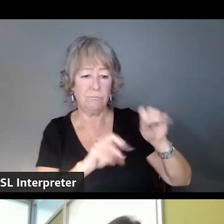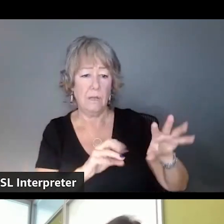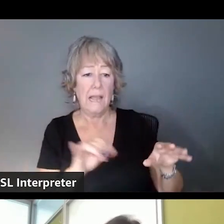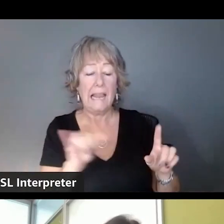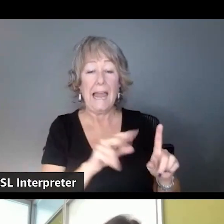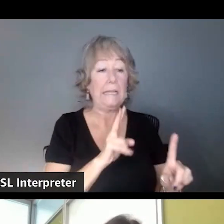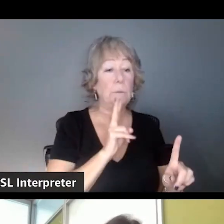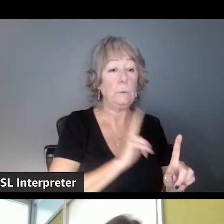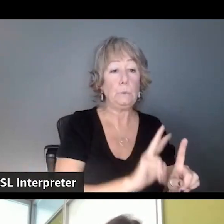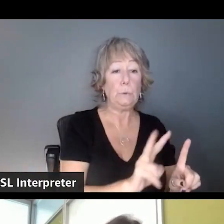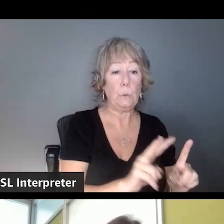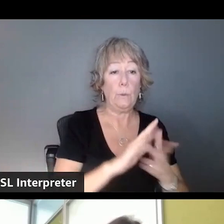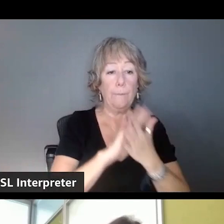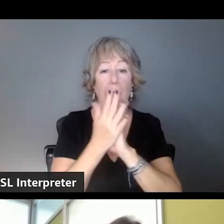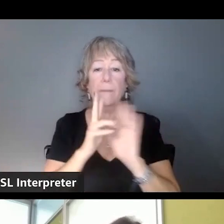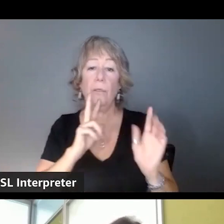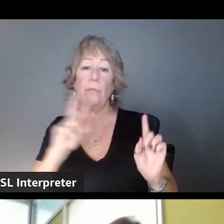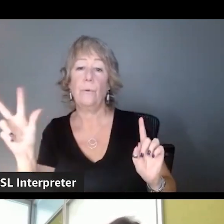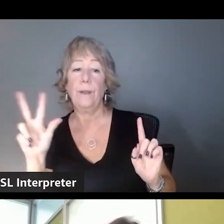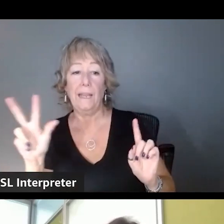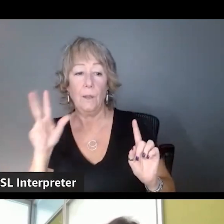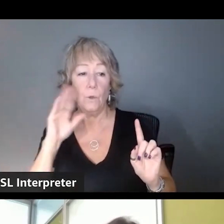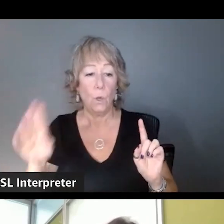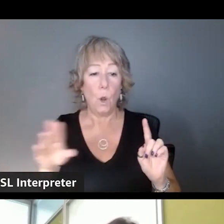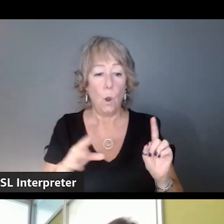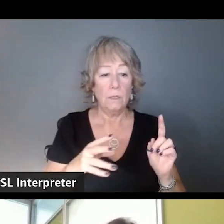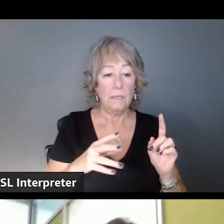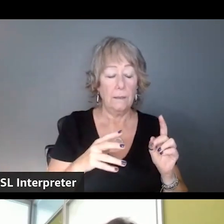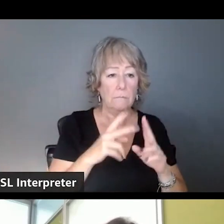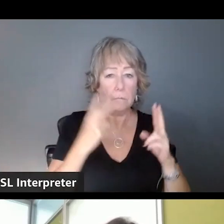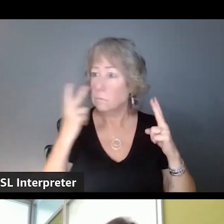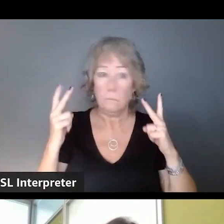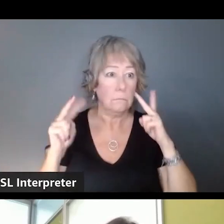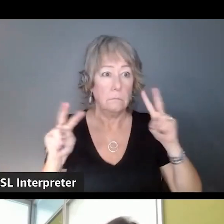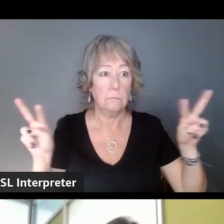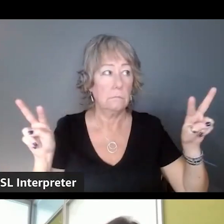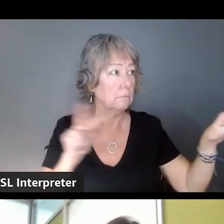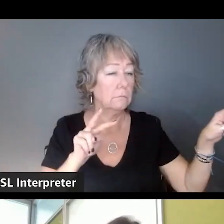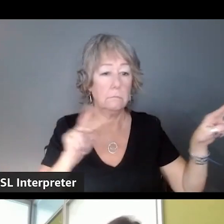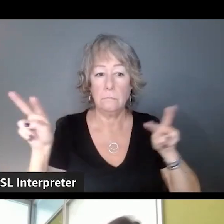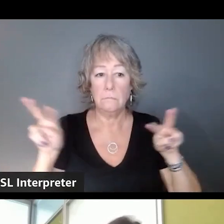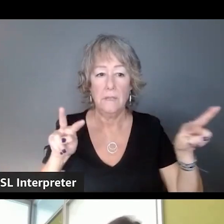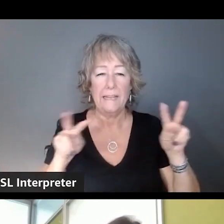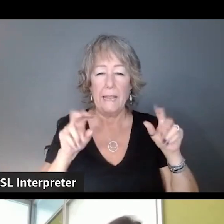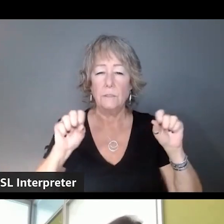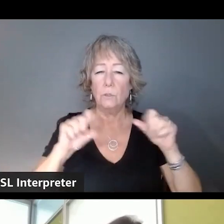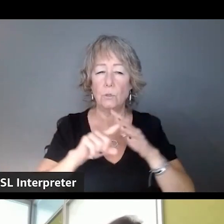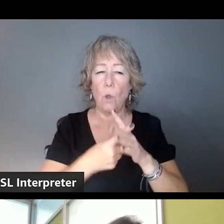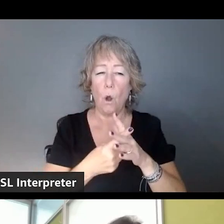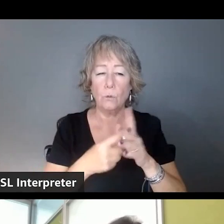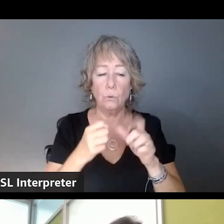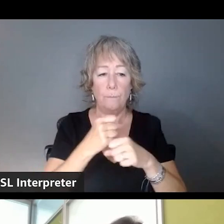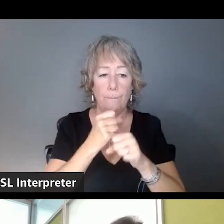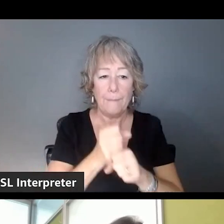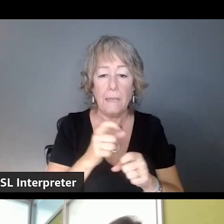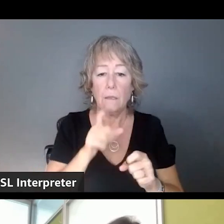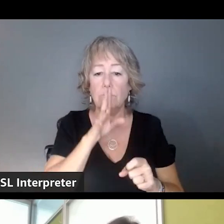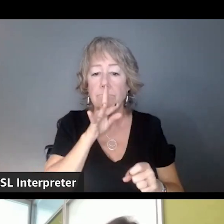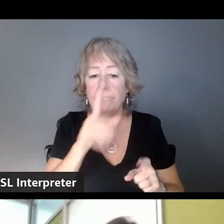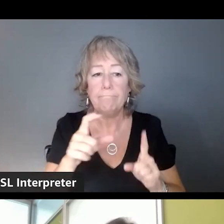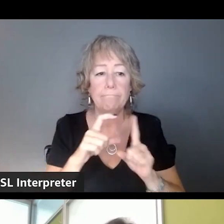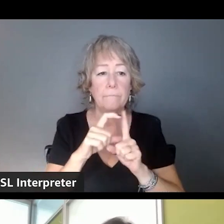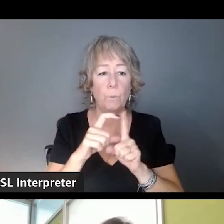growing into a 3-year-old that is suddenly like seeing things that are happening, and suddenly it can start forming words, and it